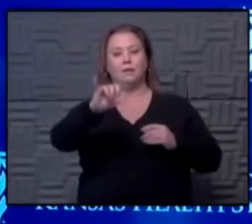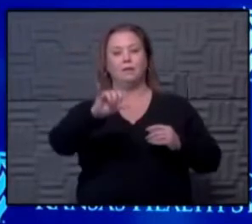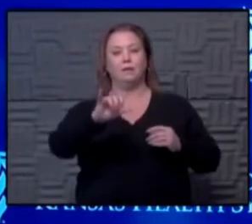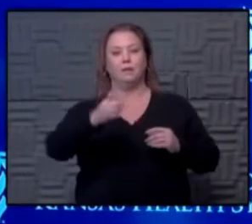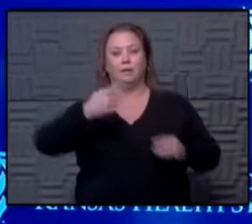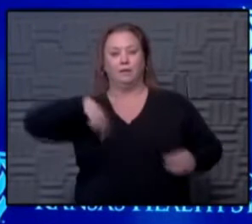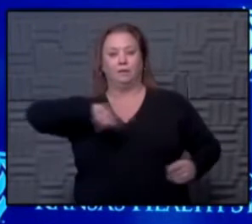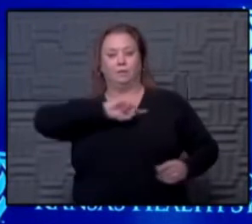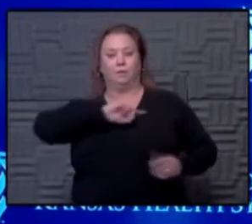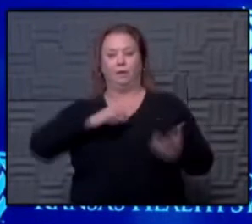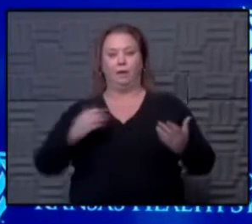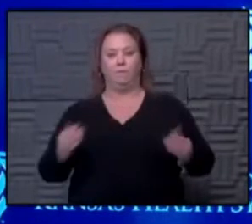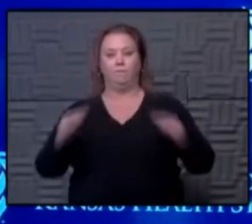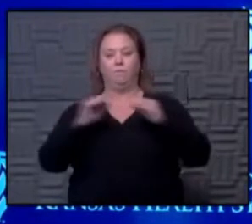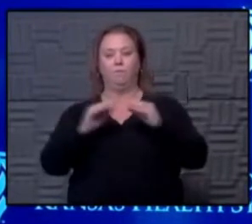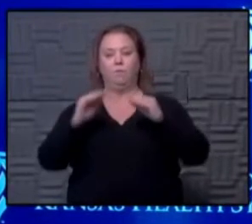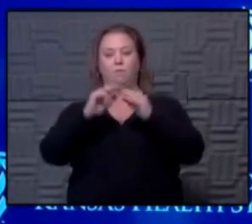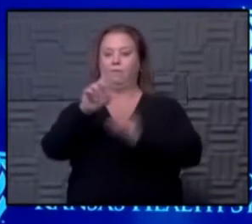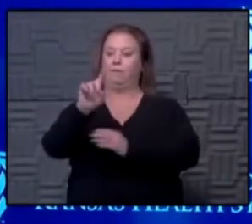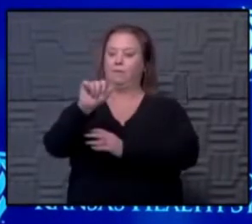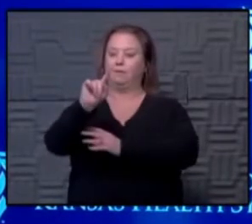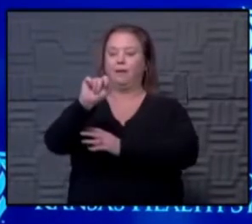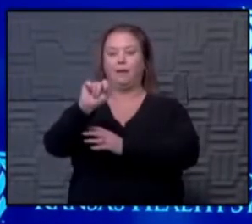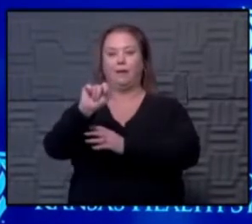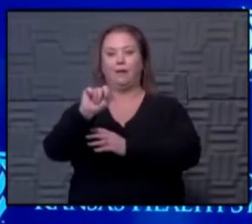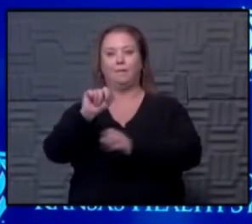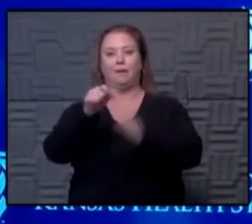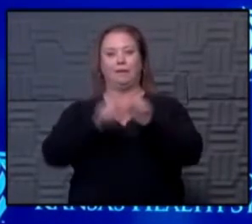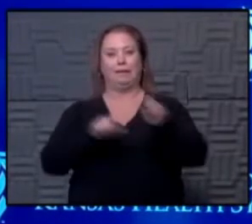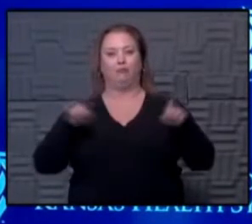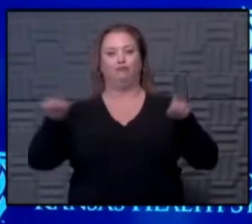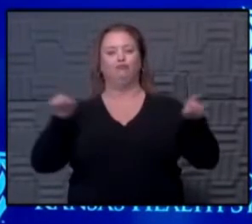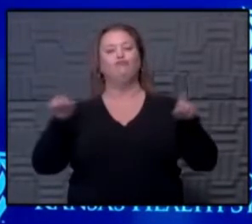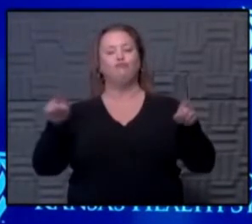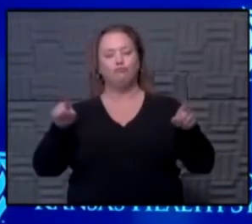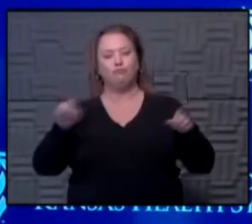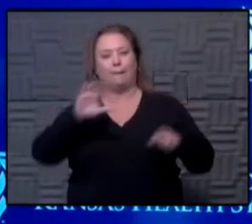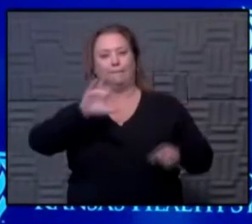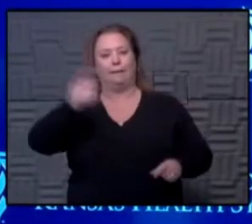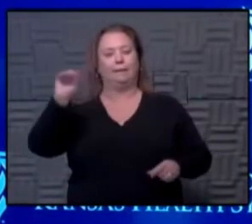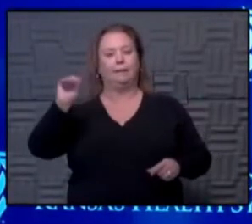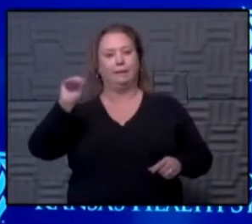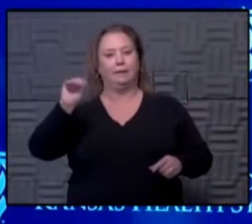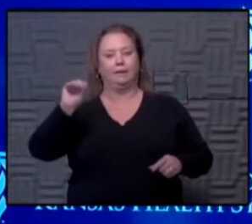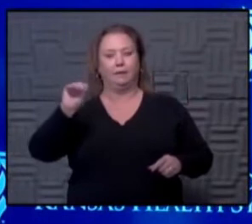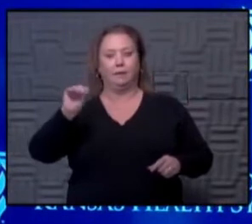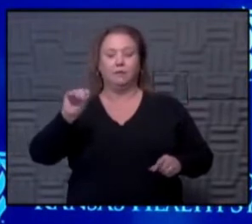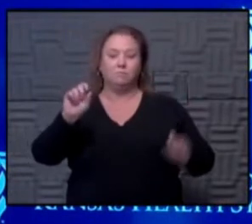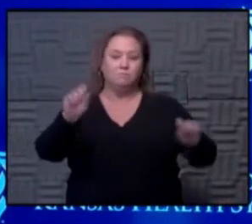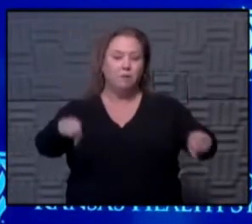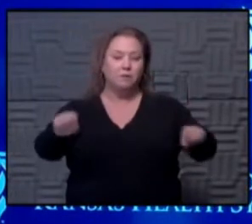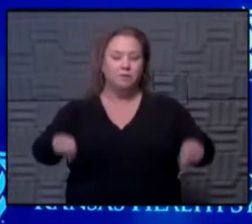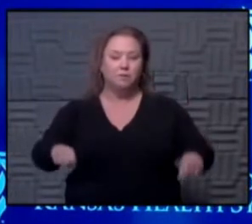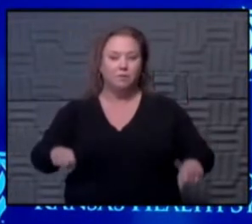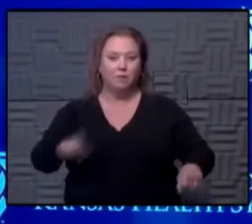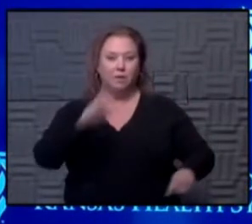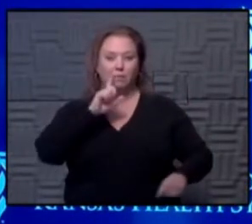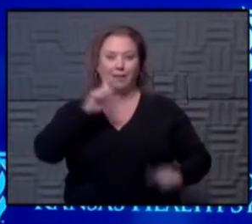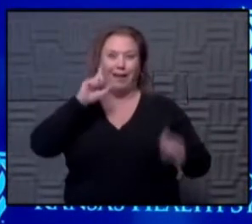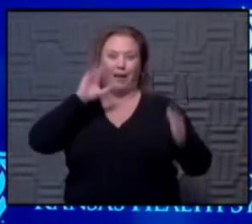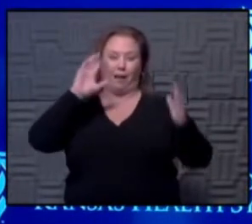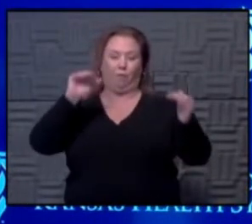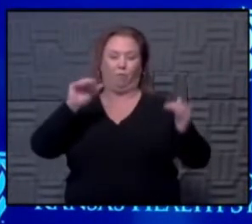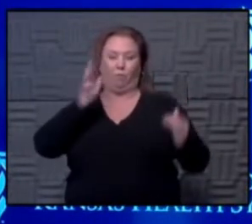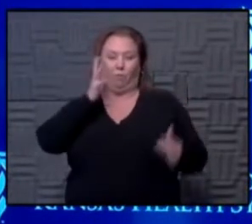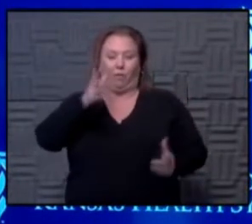as we have more and more data about each of these vaccine candidates, it's very, very possible, and I actually even hope